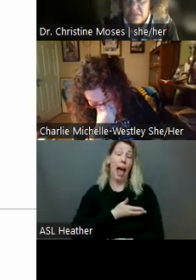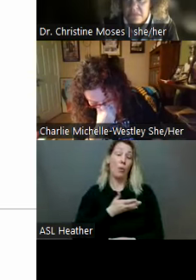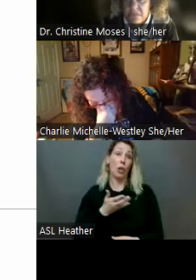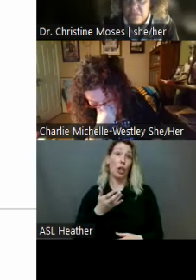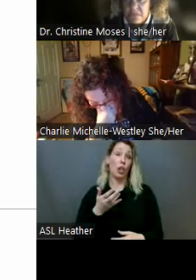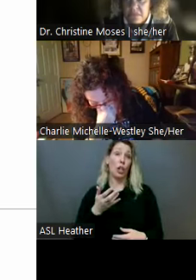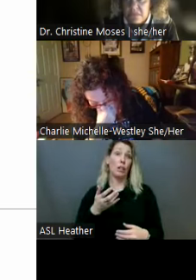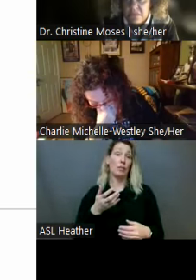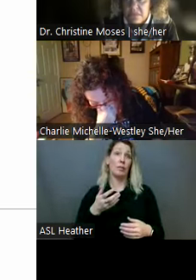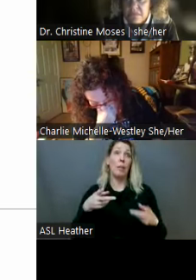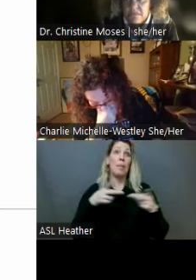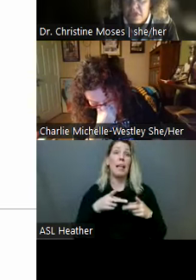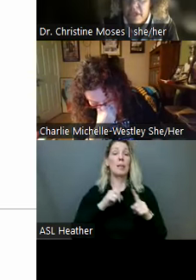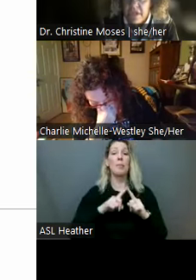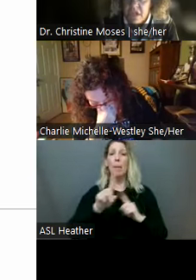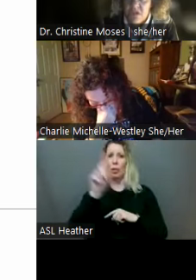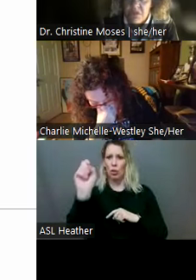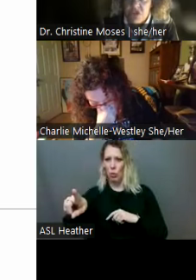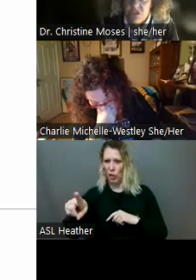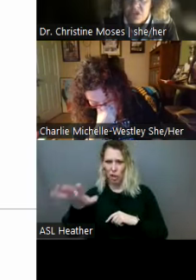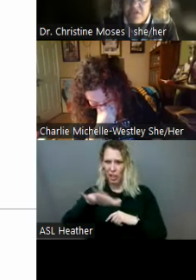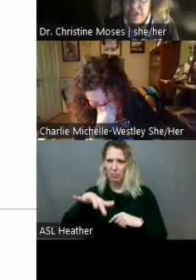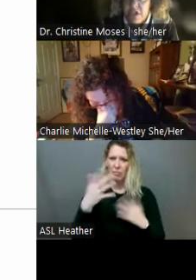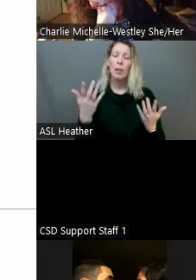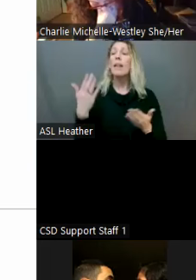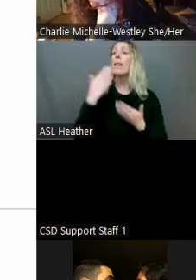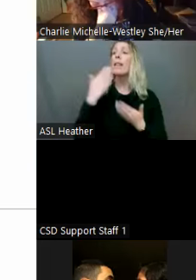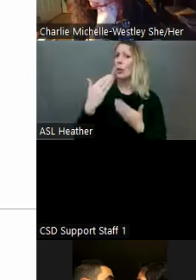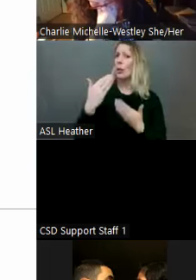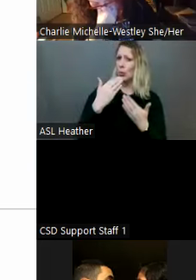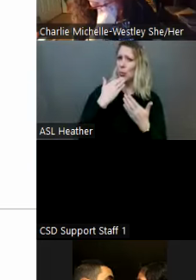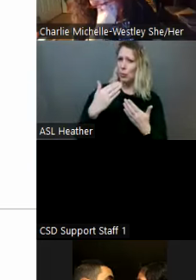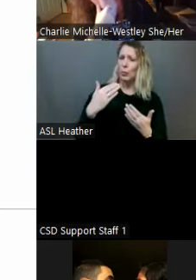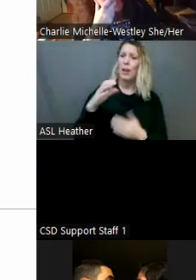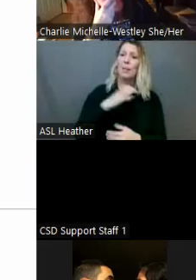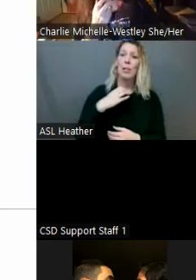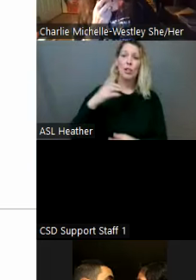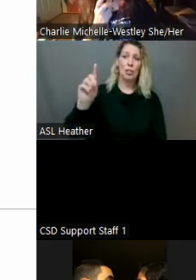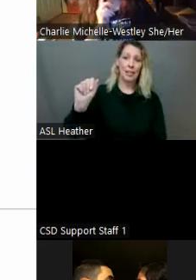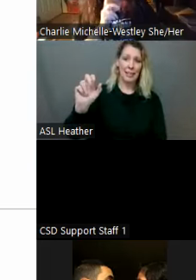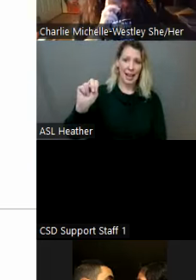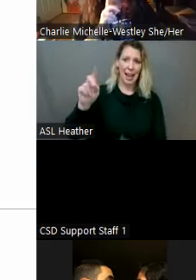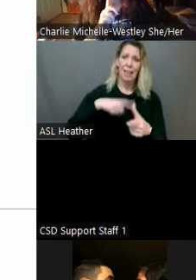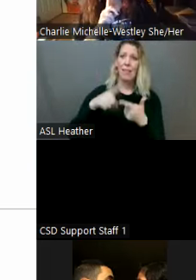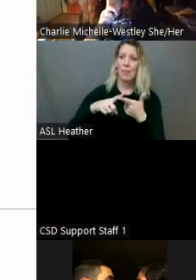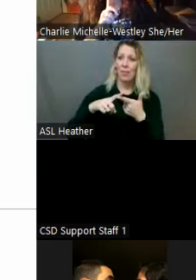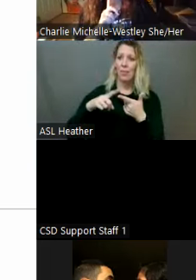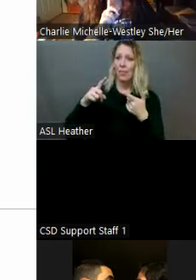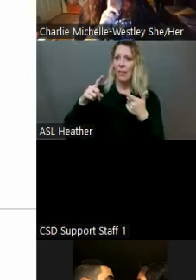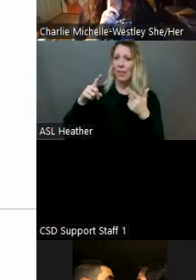just a question for the group. Thank you, Commissioner Sophia. Commissioner Dan, and then Commissioner